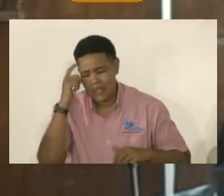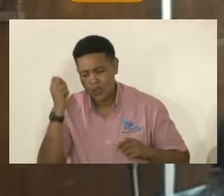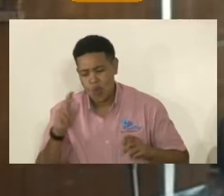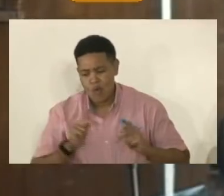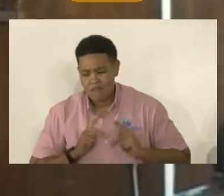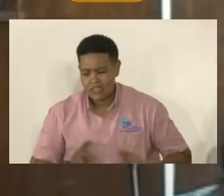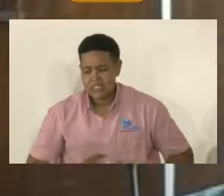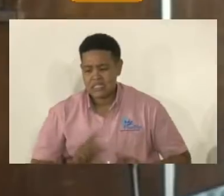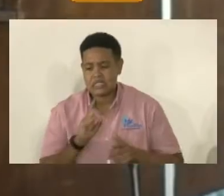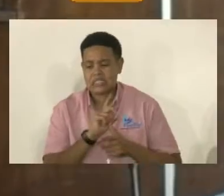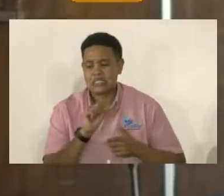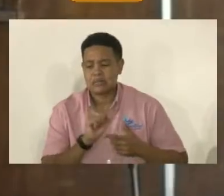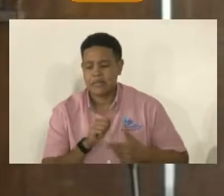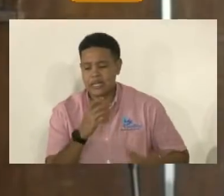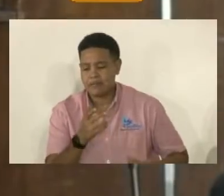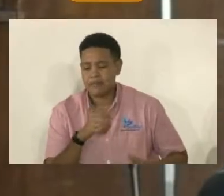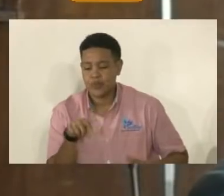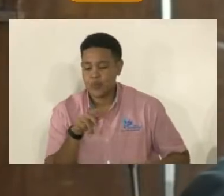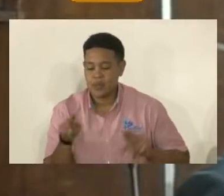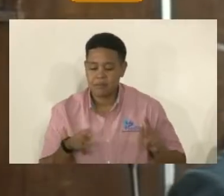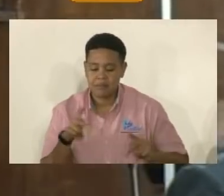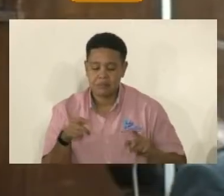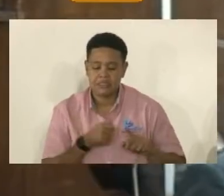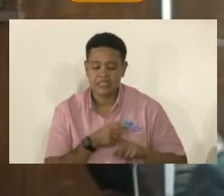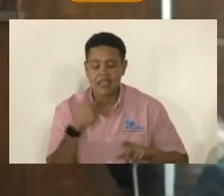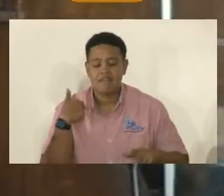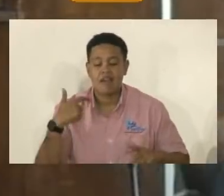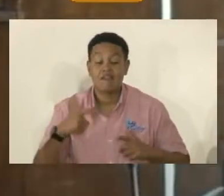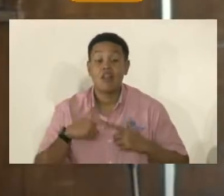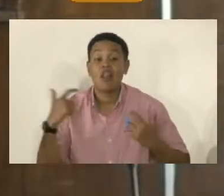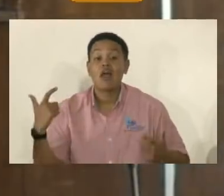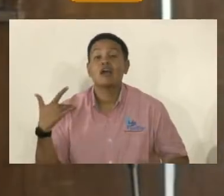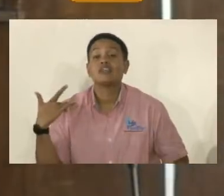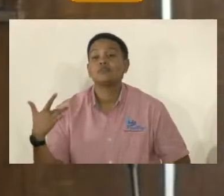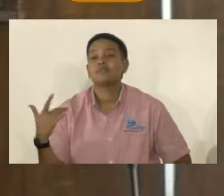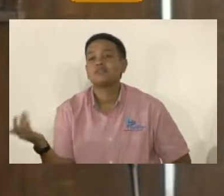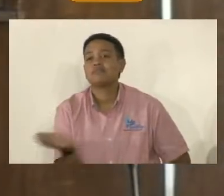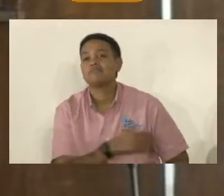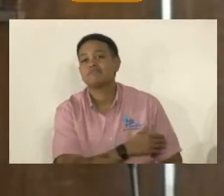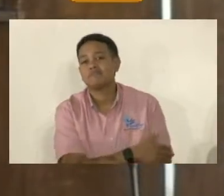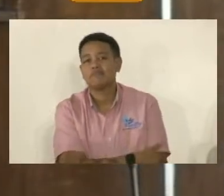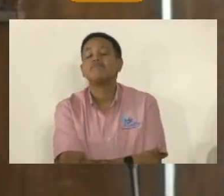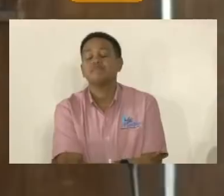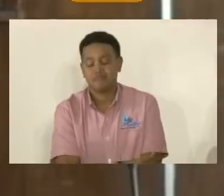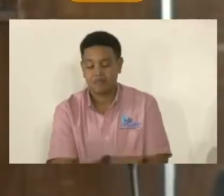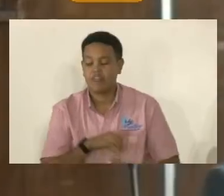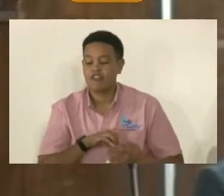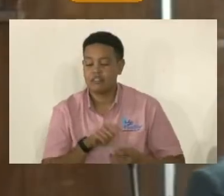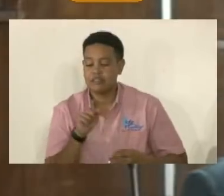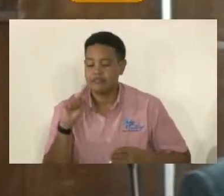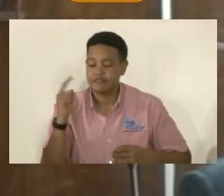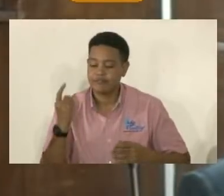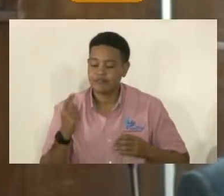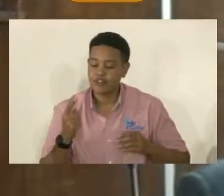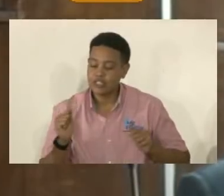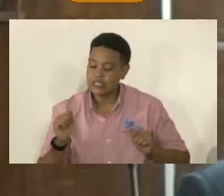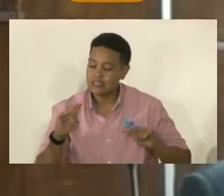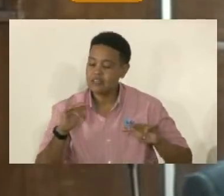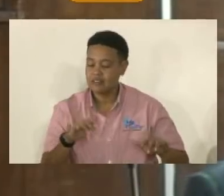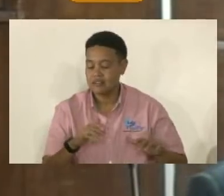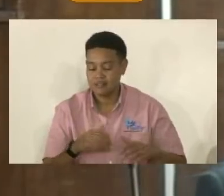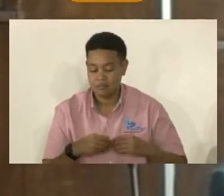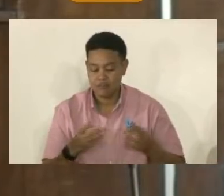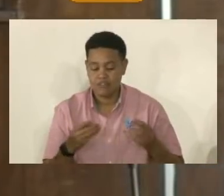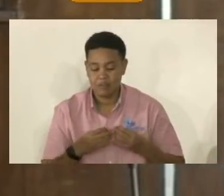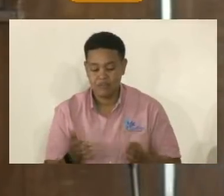physical disabilities, those persons have largely been forgotten in these first blitzes. We